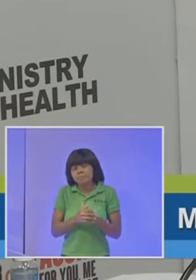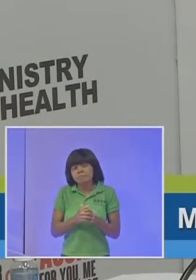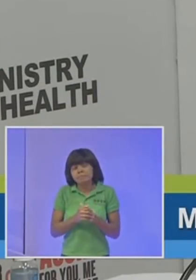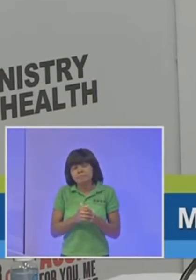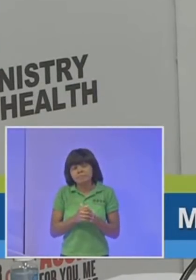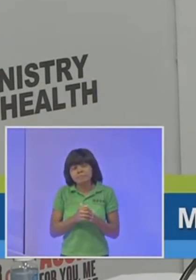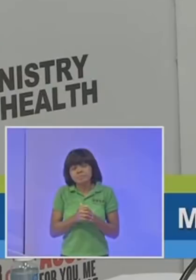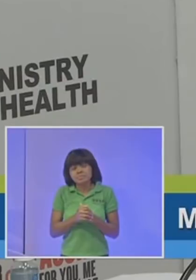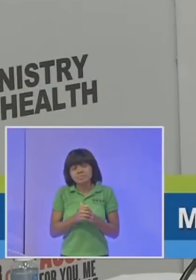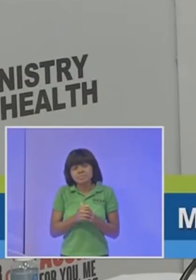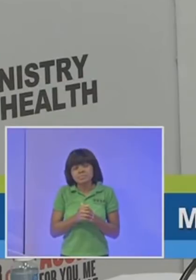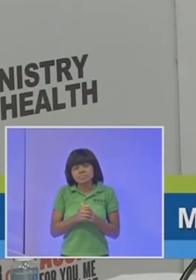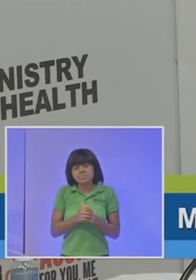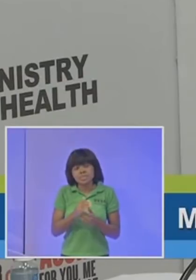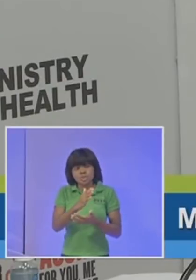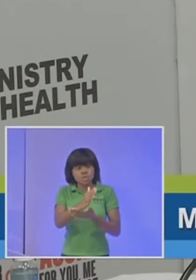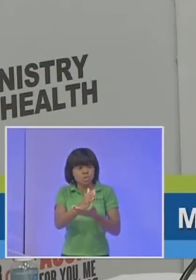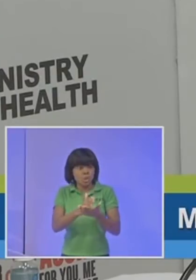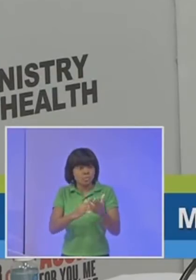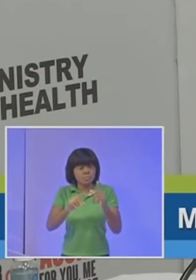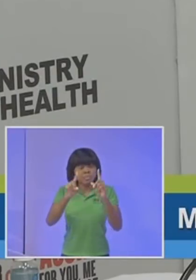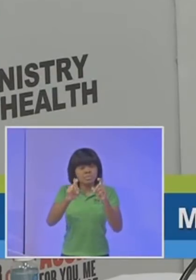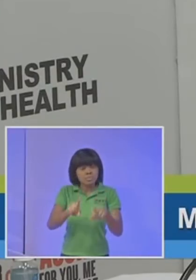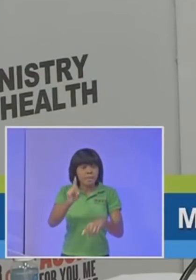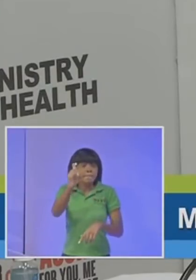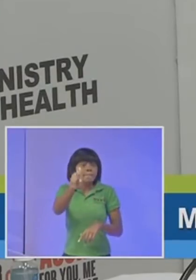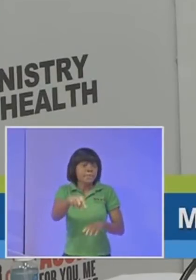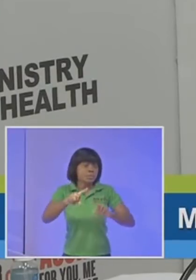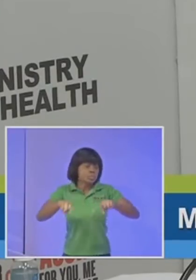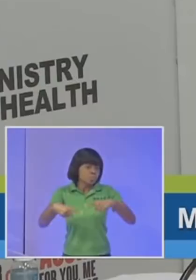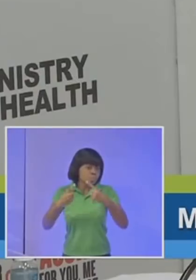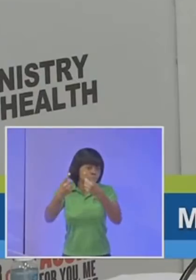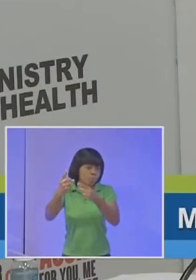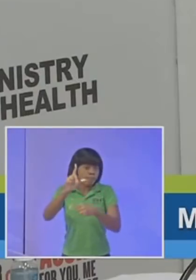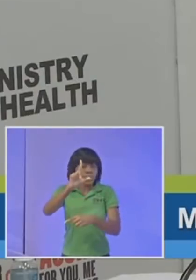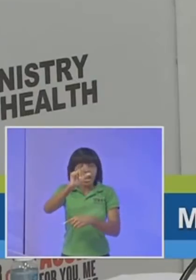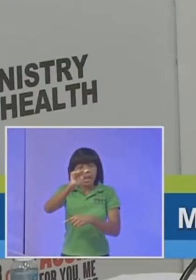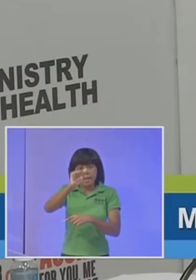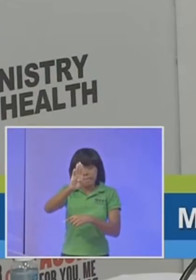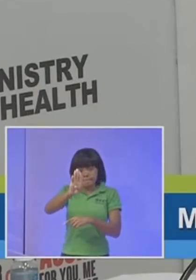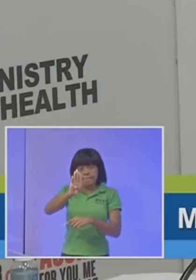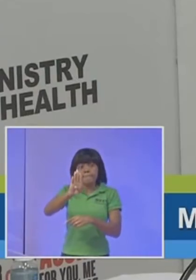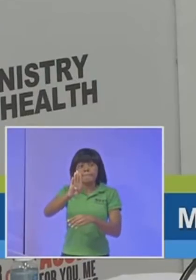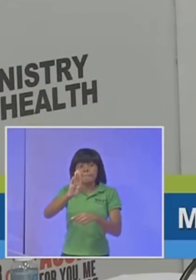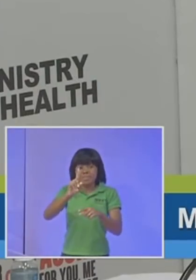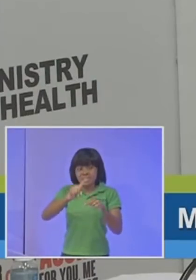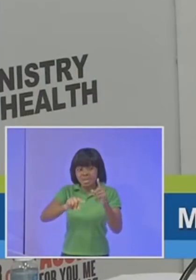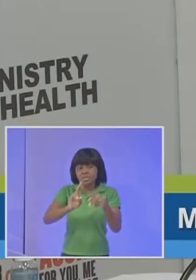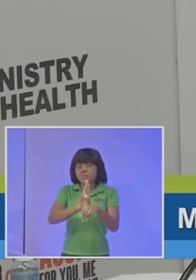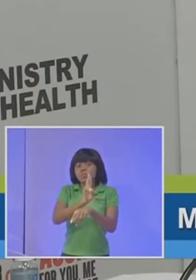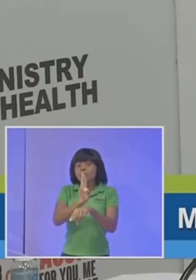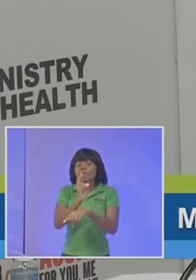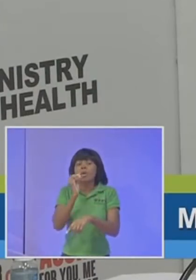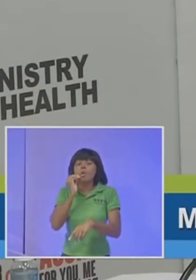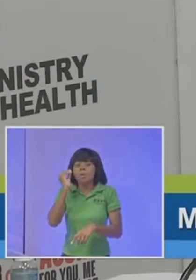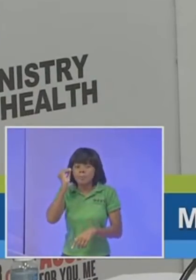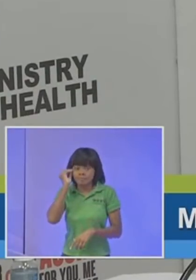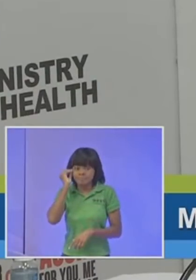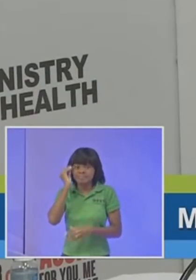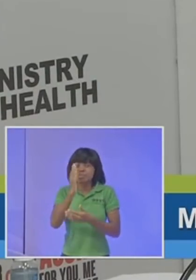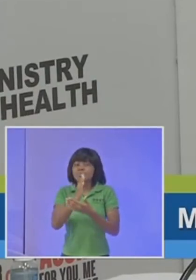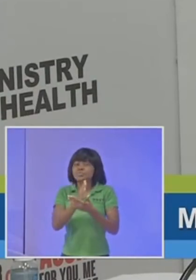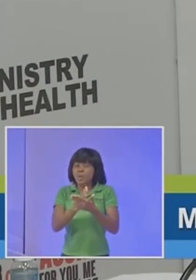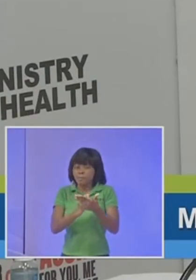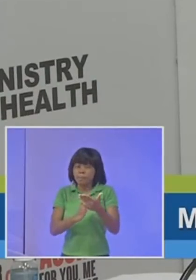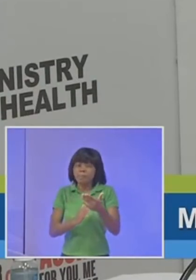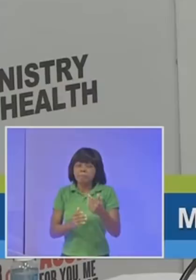be performed by a professional person taking the test. It's a home test, so it is prone to inefficiencies. And